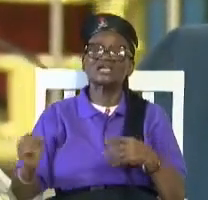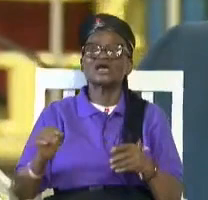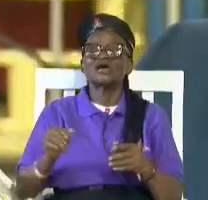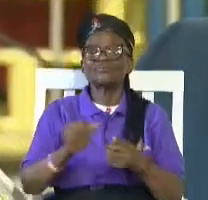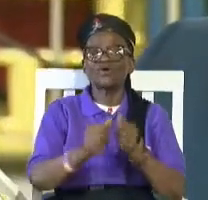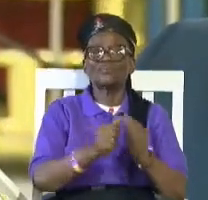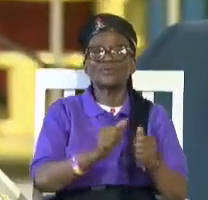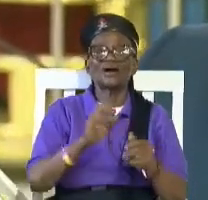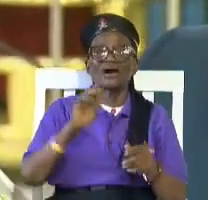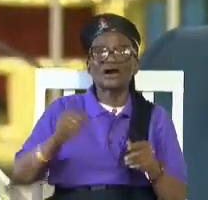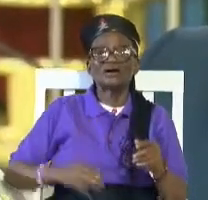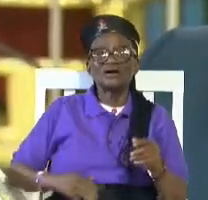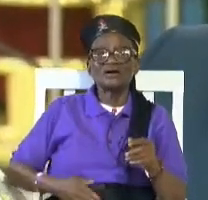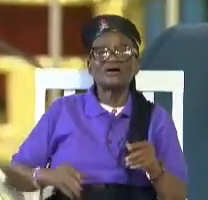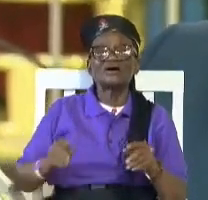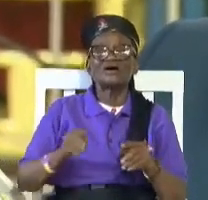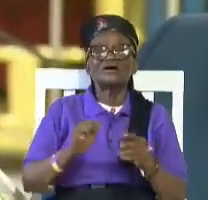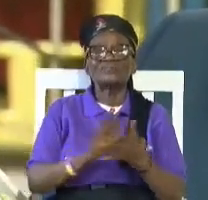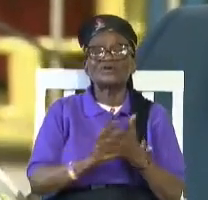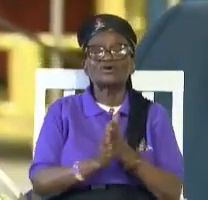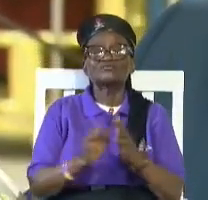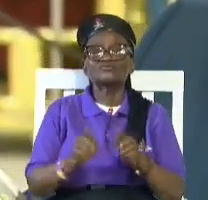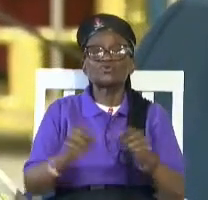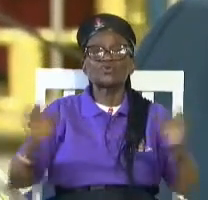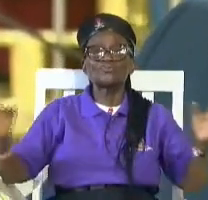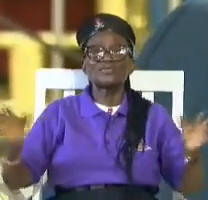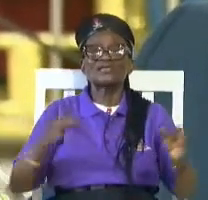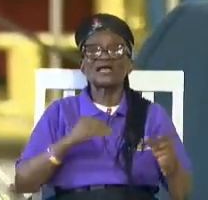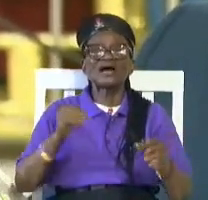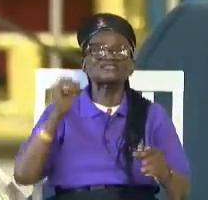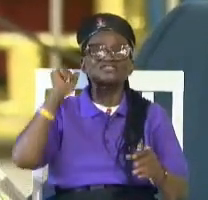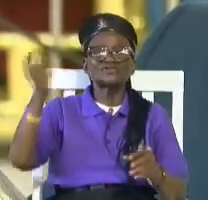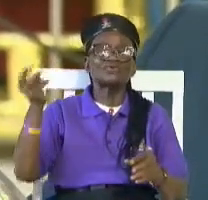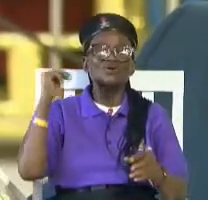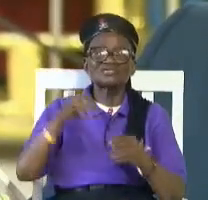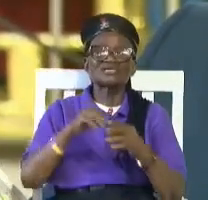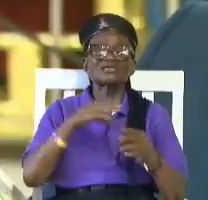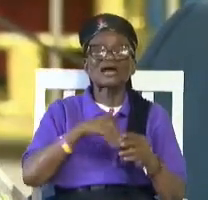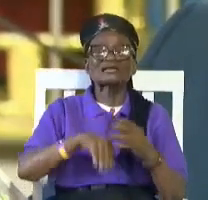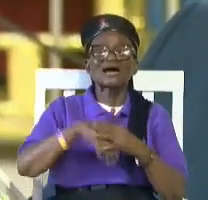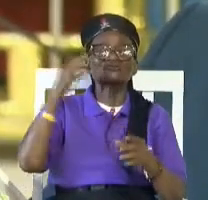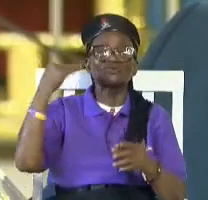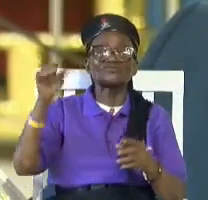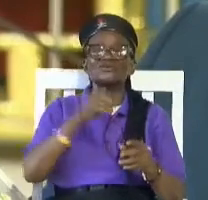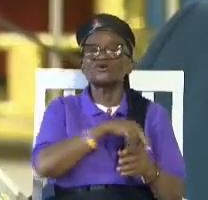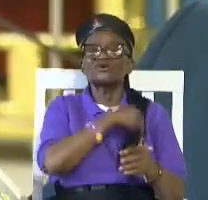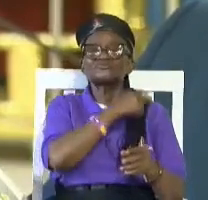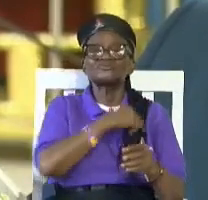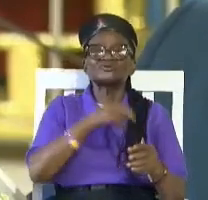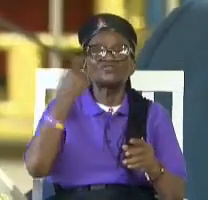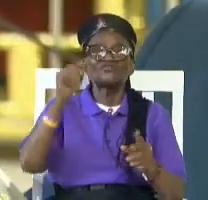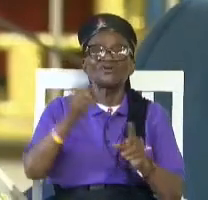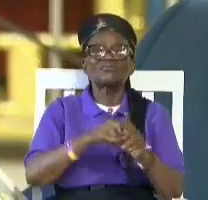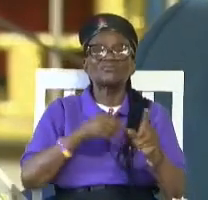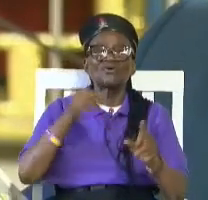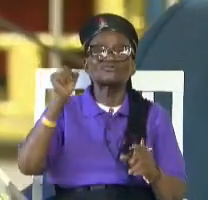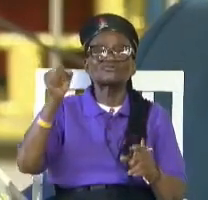Her stomach became so big, and she was in and out of the hospital for months.